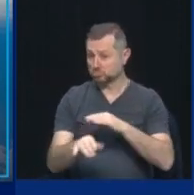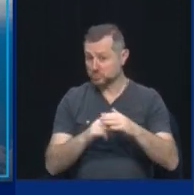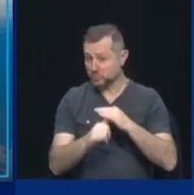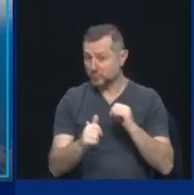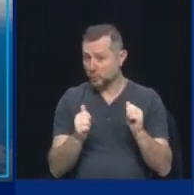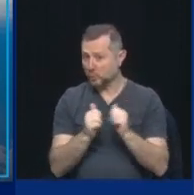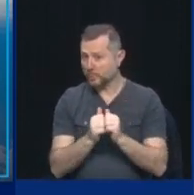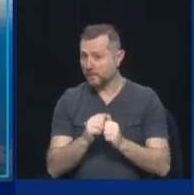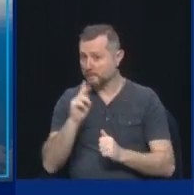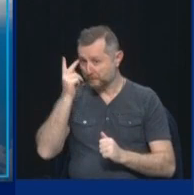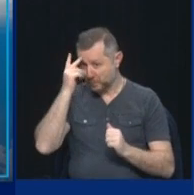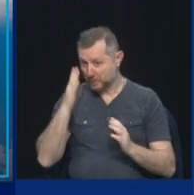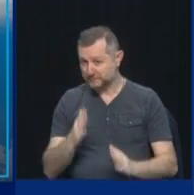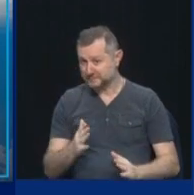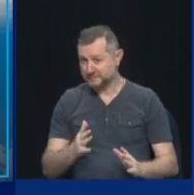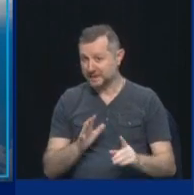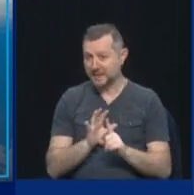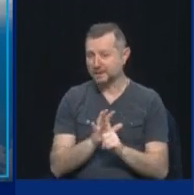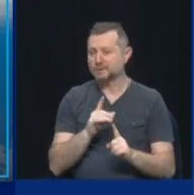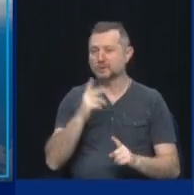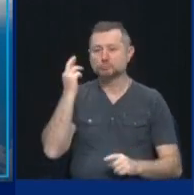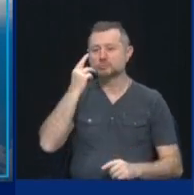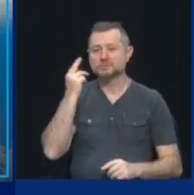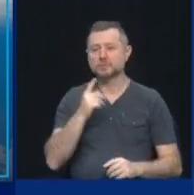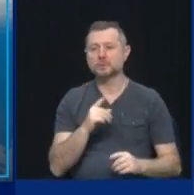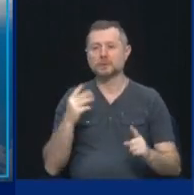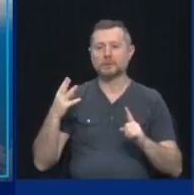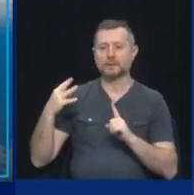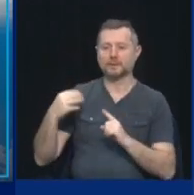politicians, it's for photo ops.